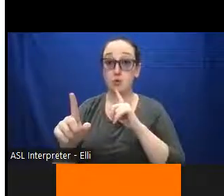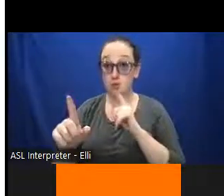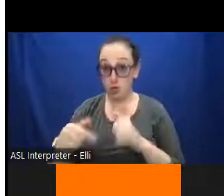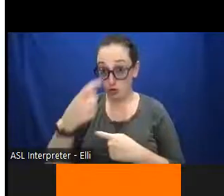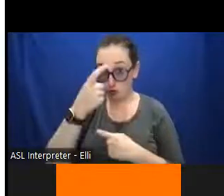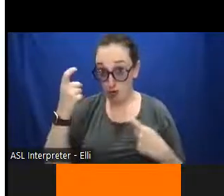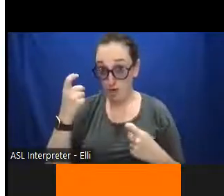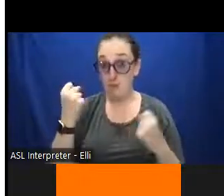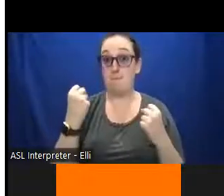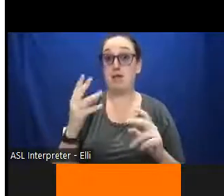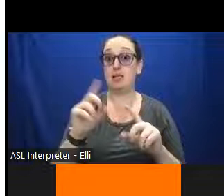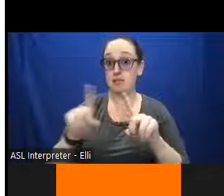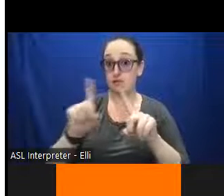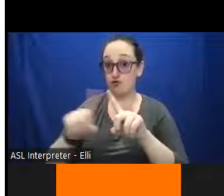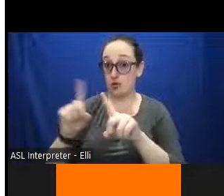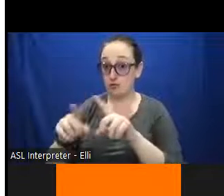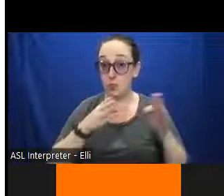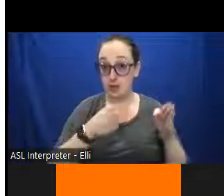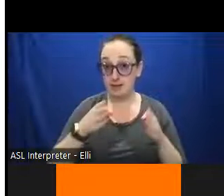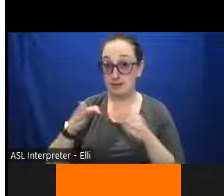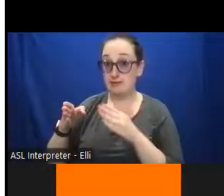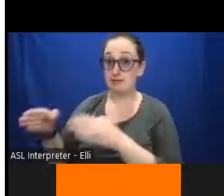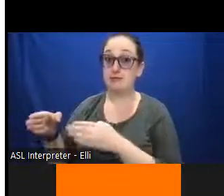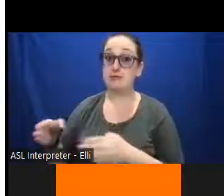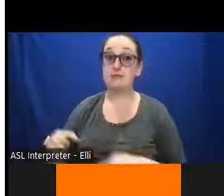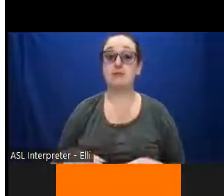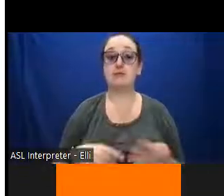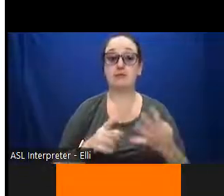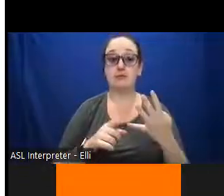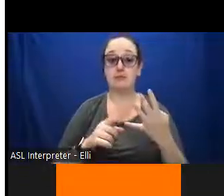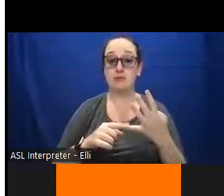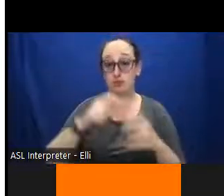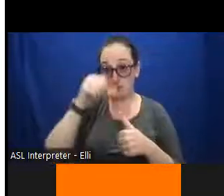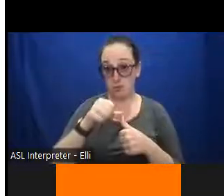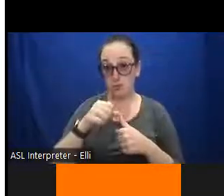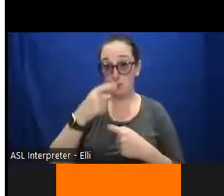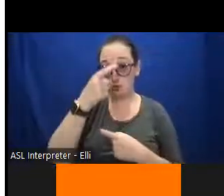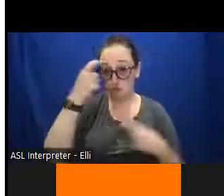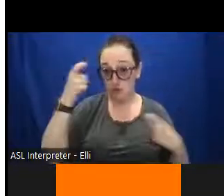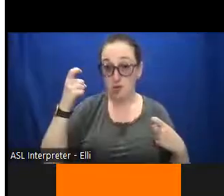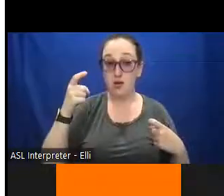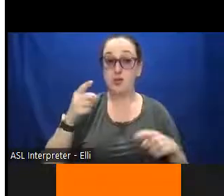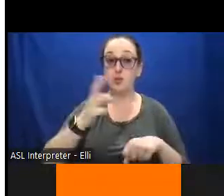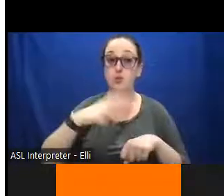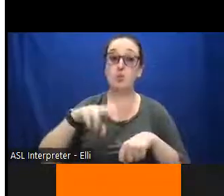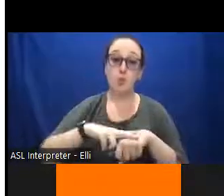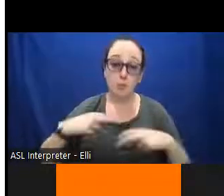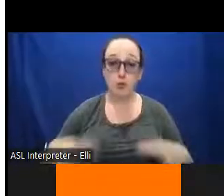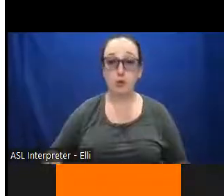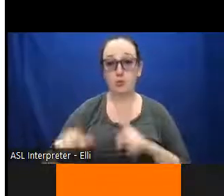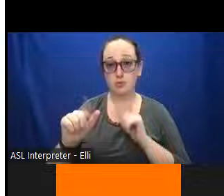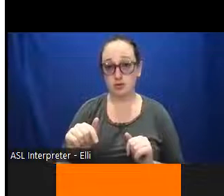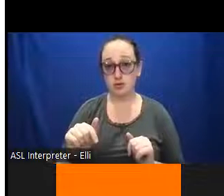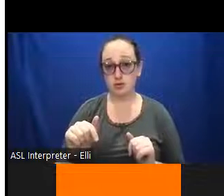people will behave in unexpected ways. Remember, trauma is a normal human response